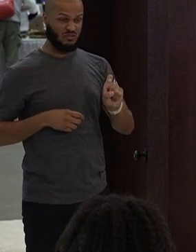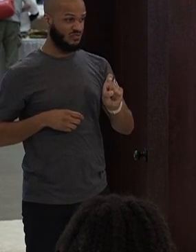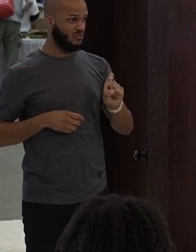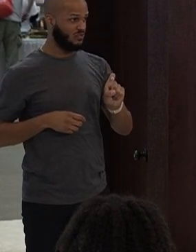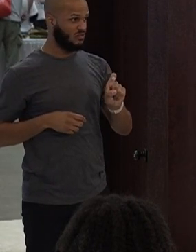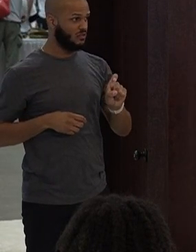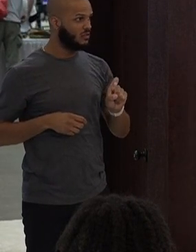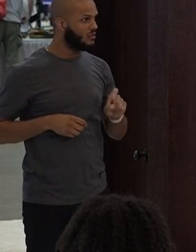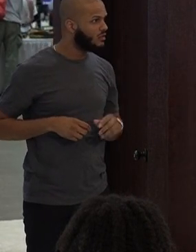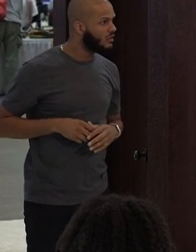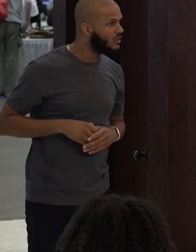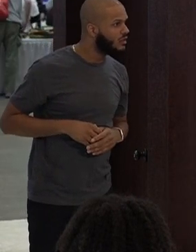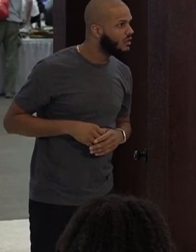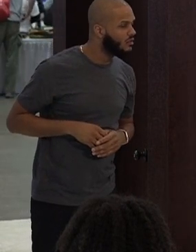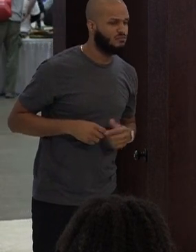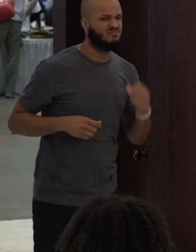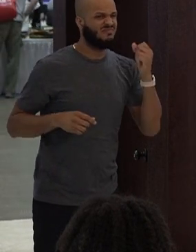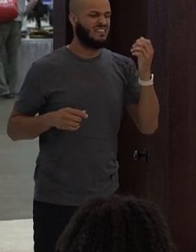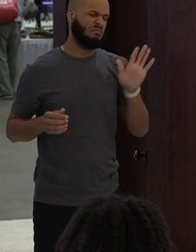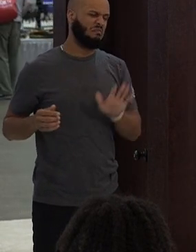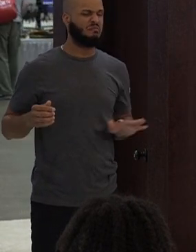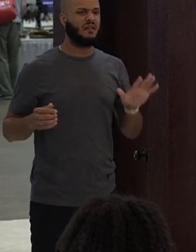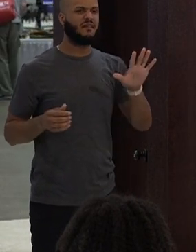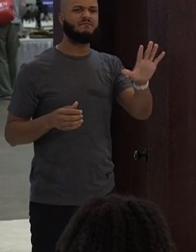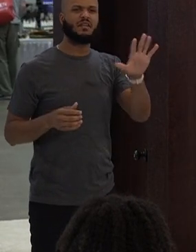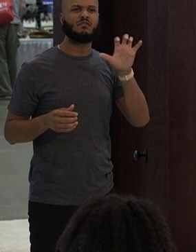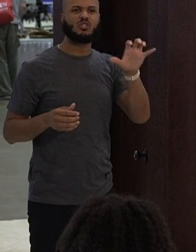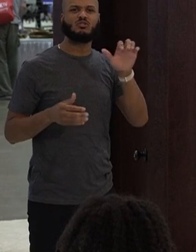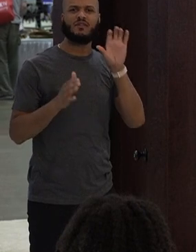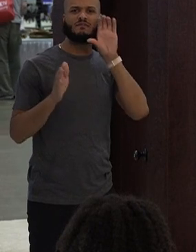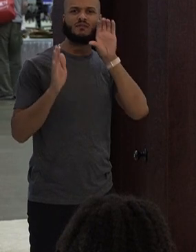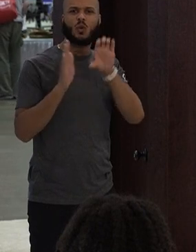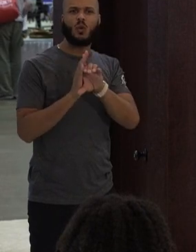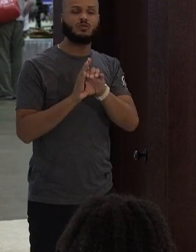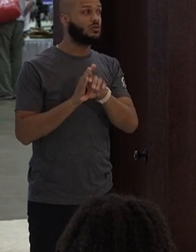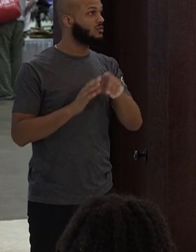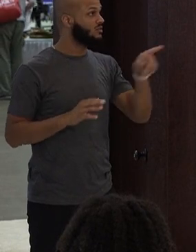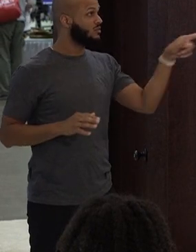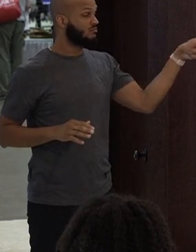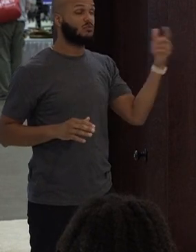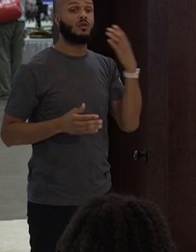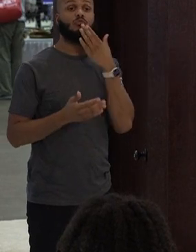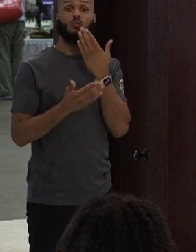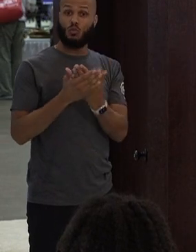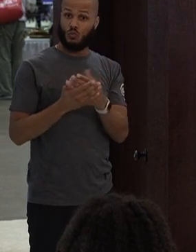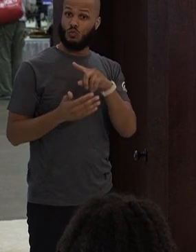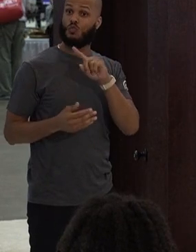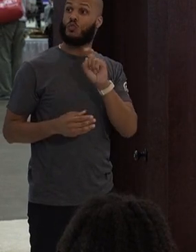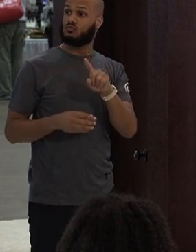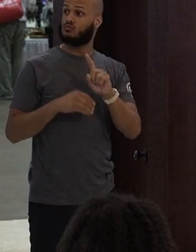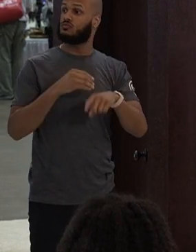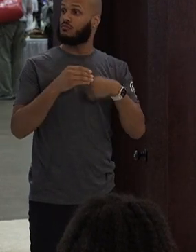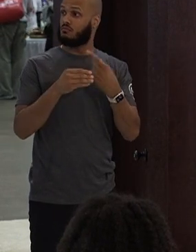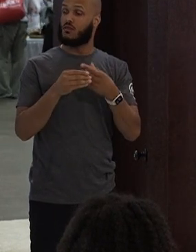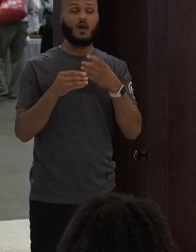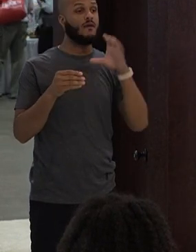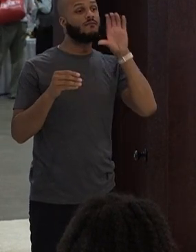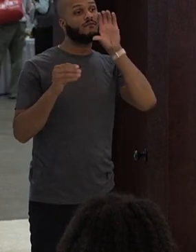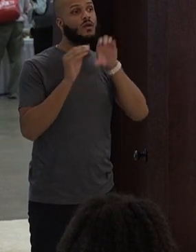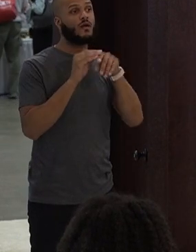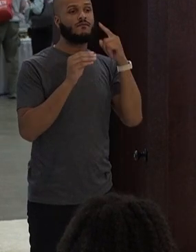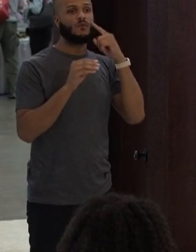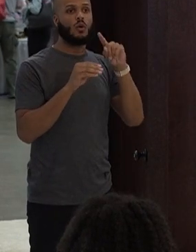I may have about 500 photos in the photo journal. So this is a good question about photos for a family